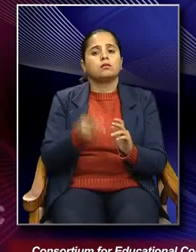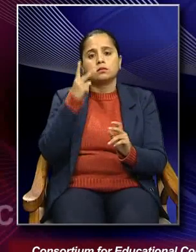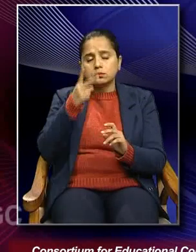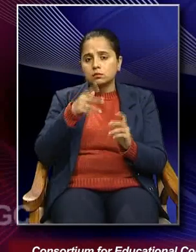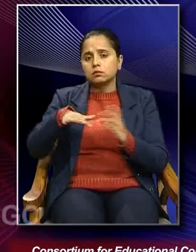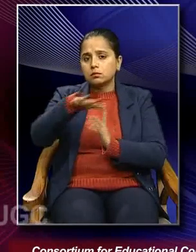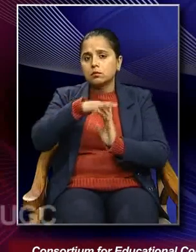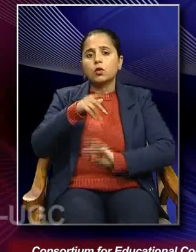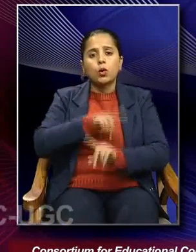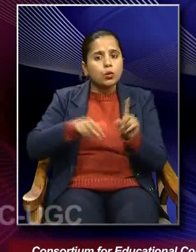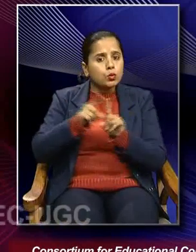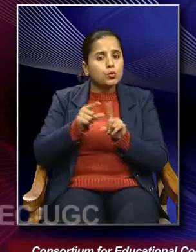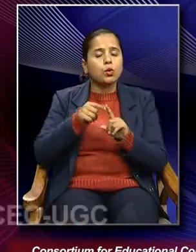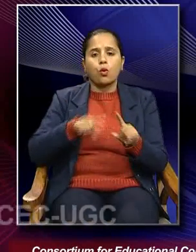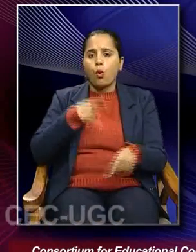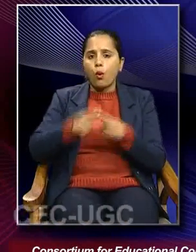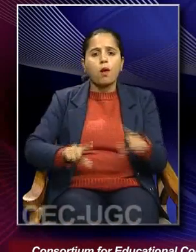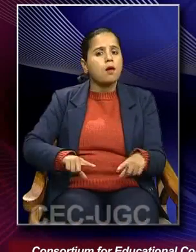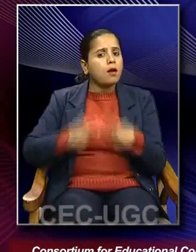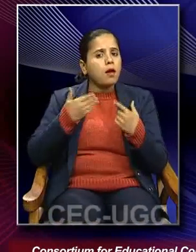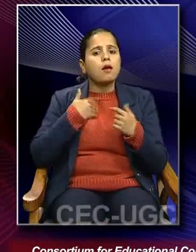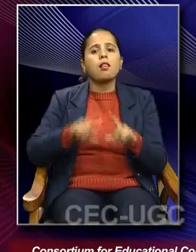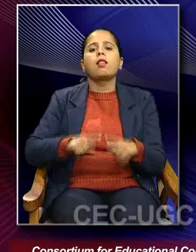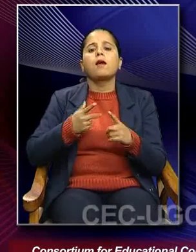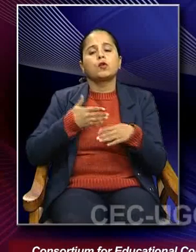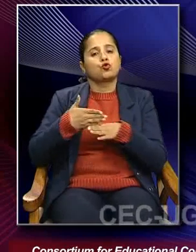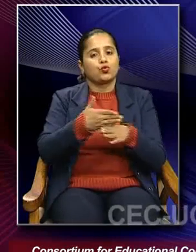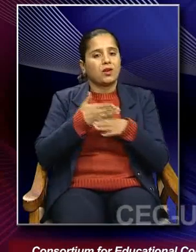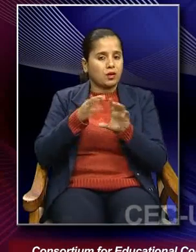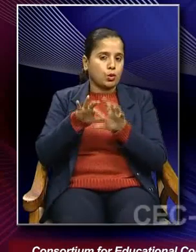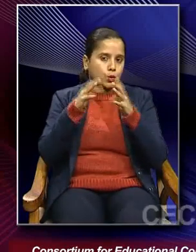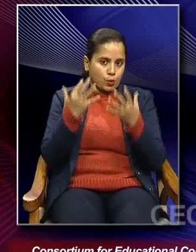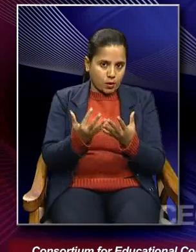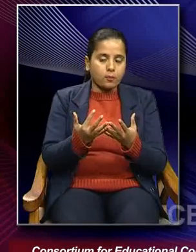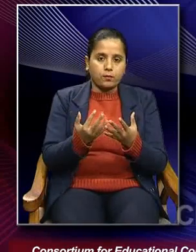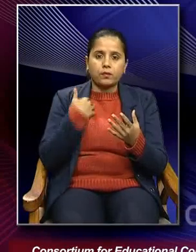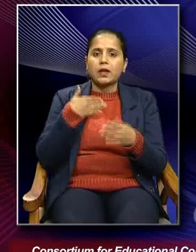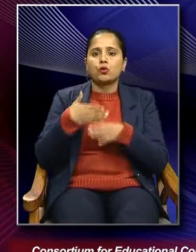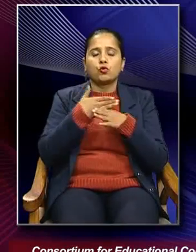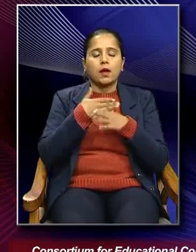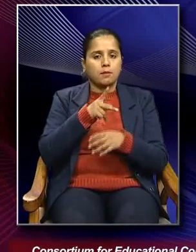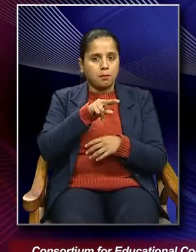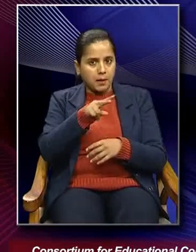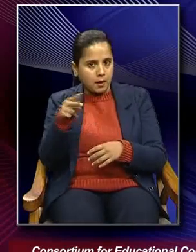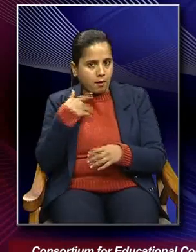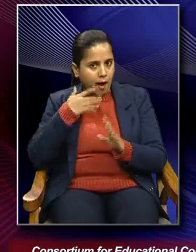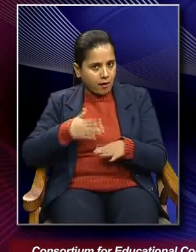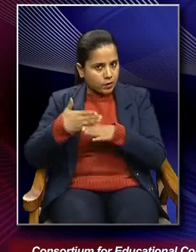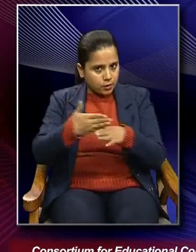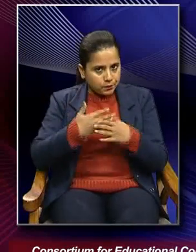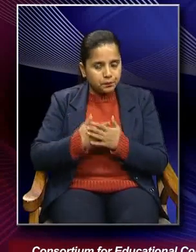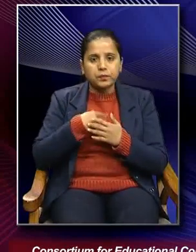the everyday life that we live in, is a shared world. We kind of share meaning, we share